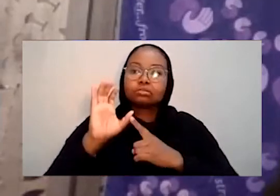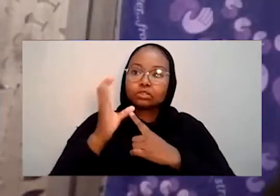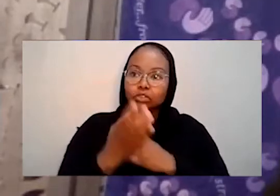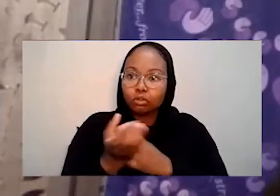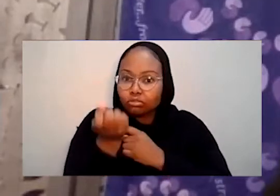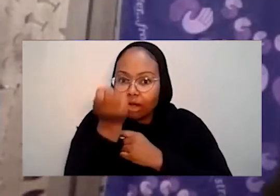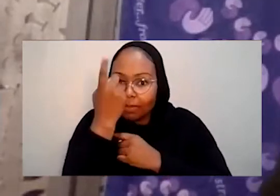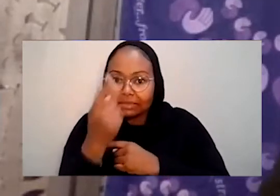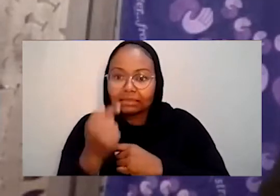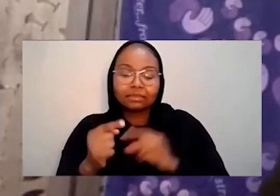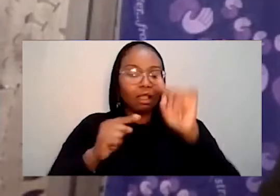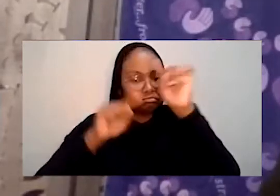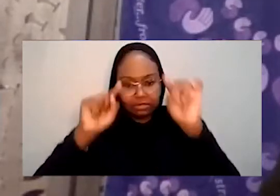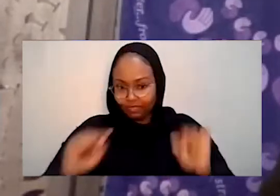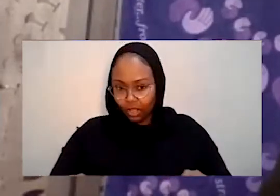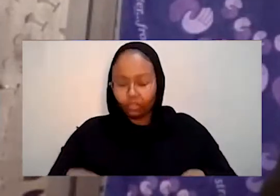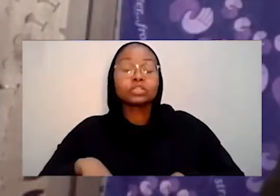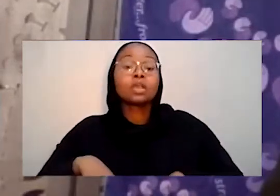and others,